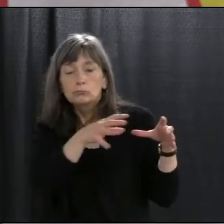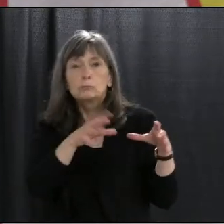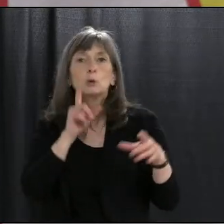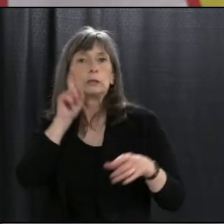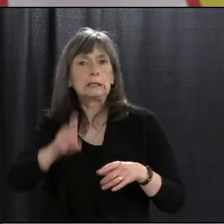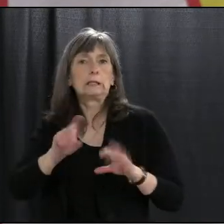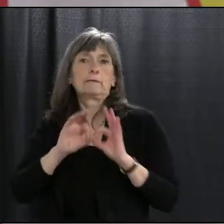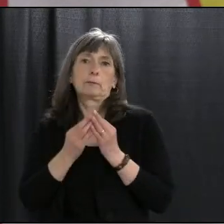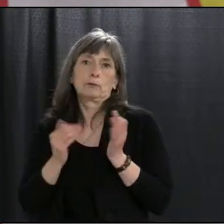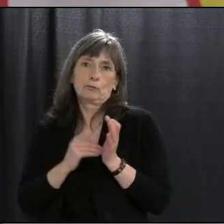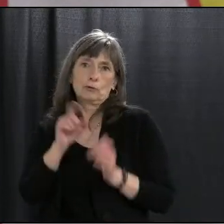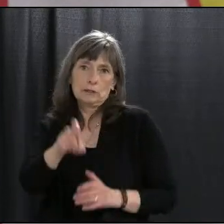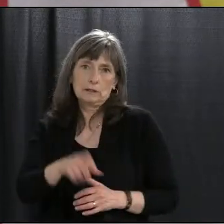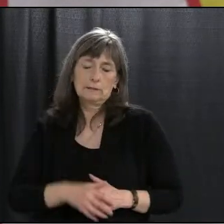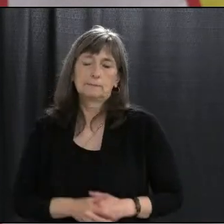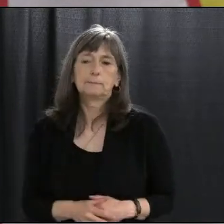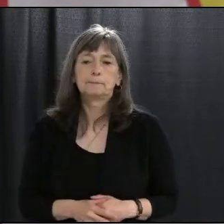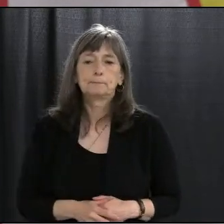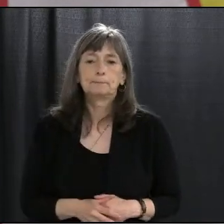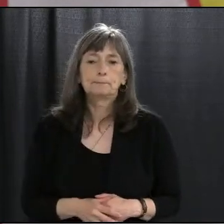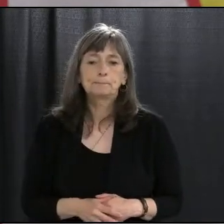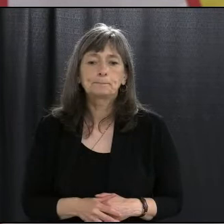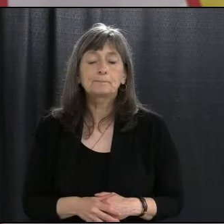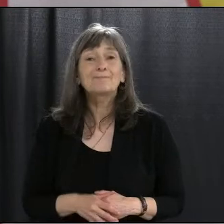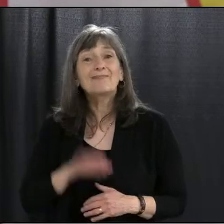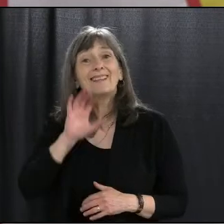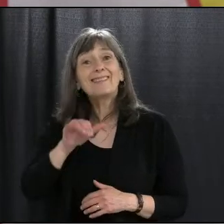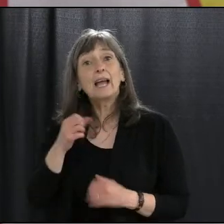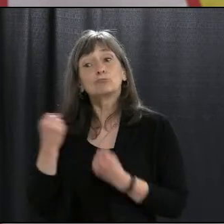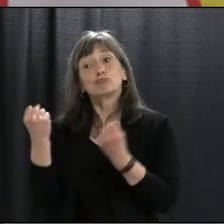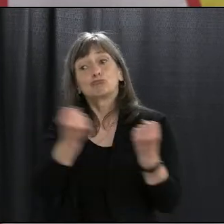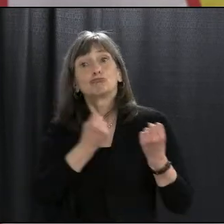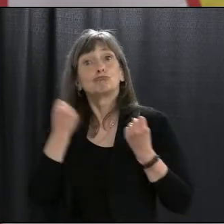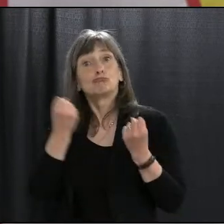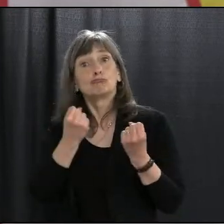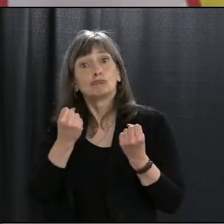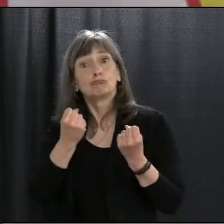primary care. The mobile clinics